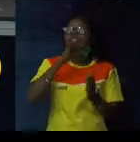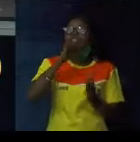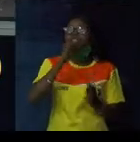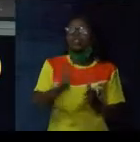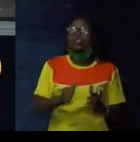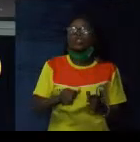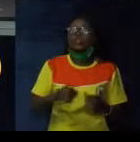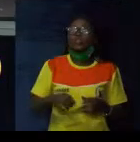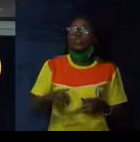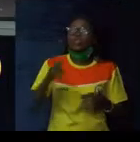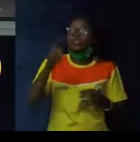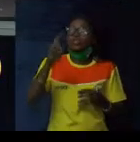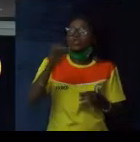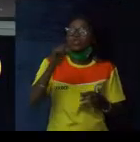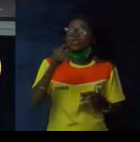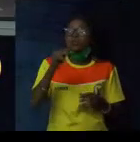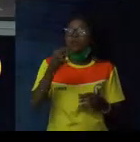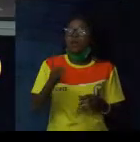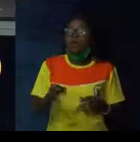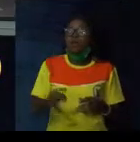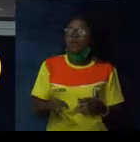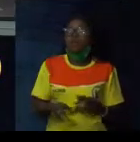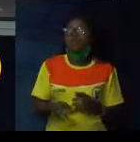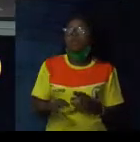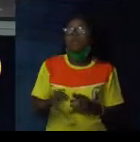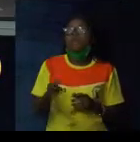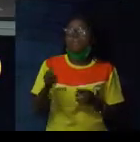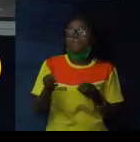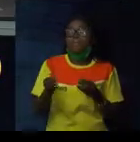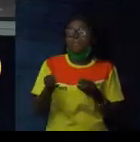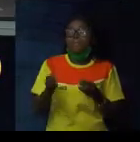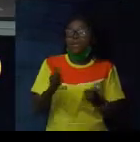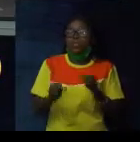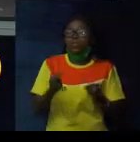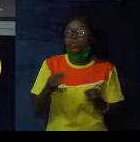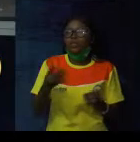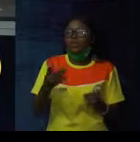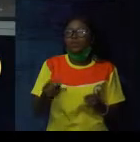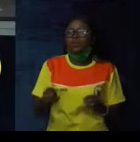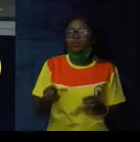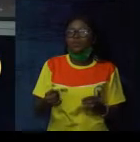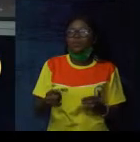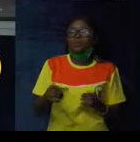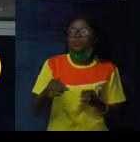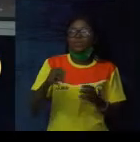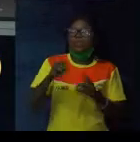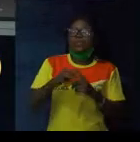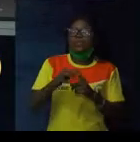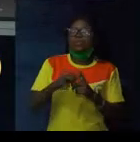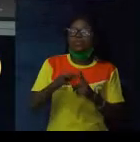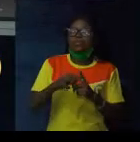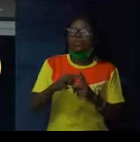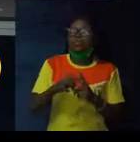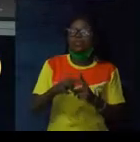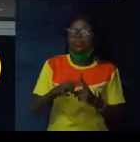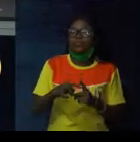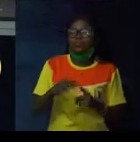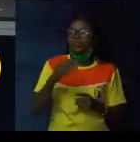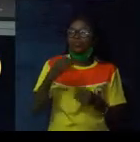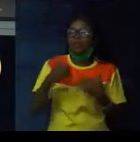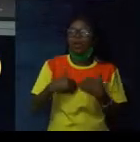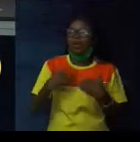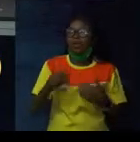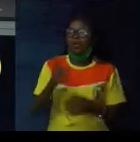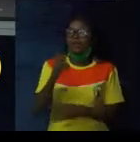Which of these is not a unit of measuring temperature? You have the Kelvin, you have the Celsius, you